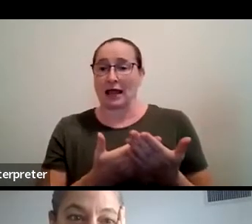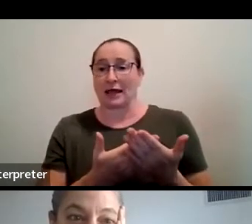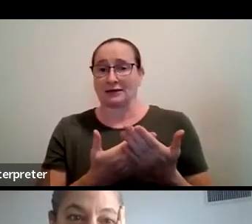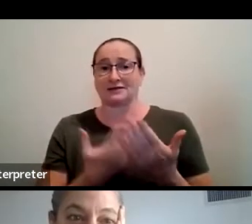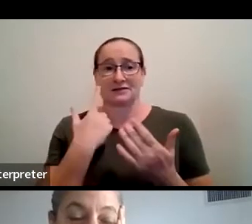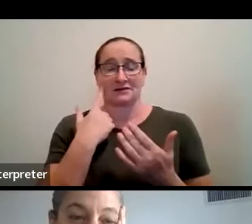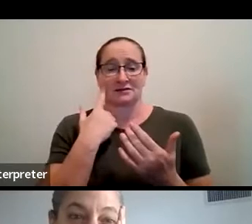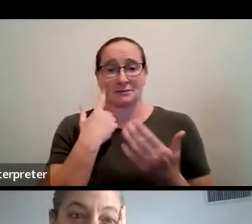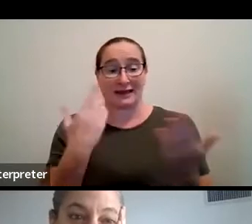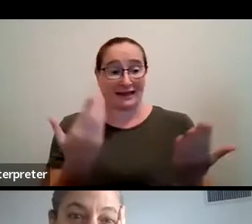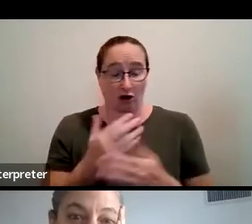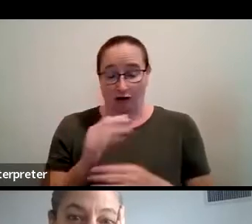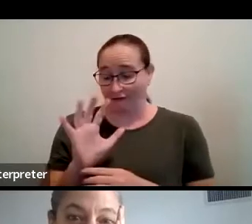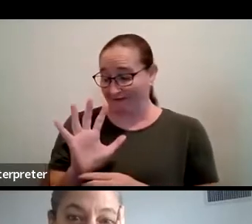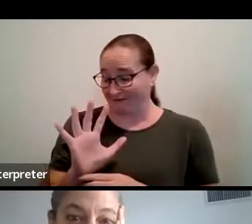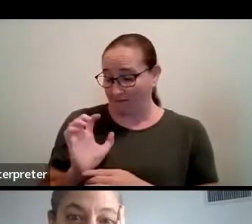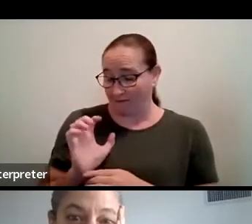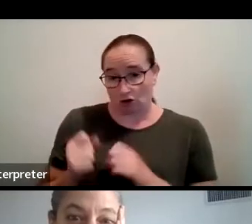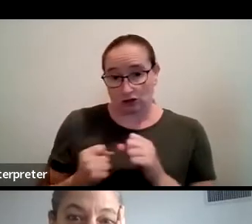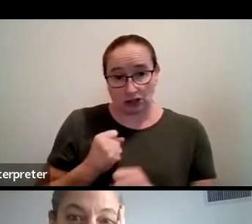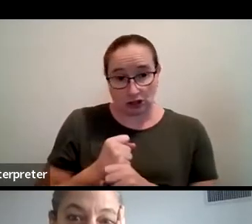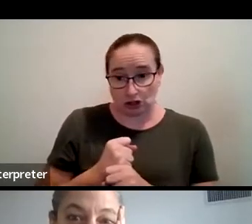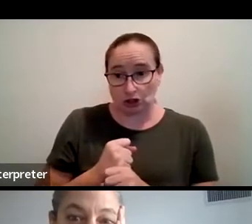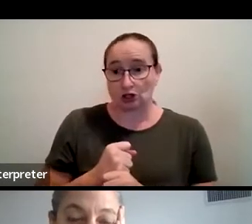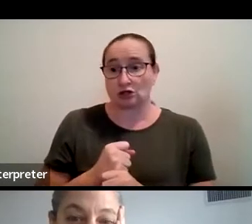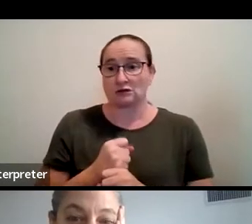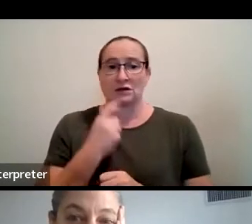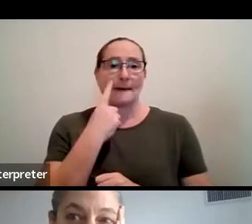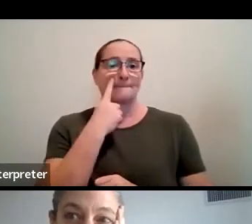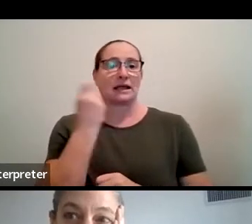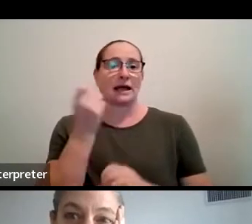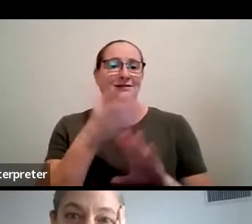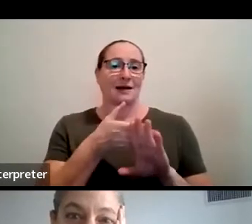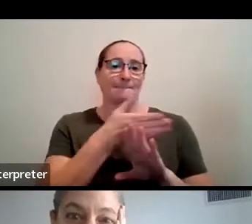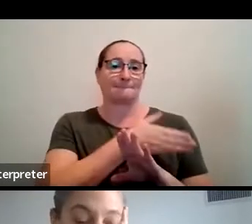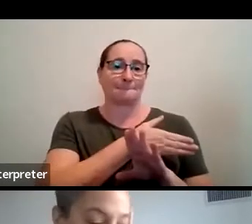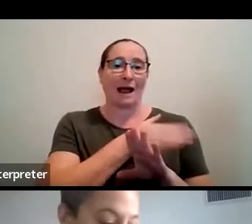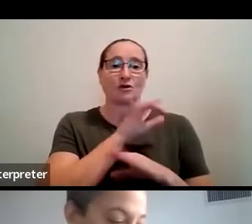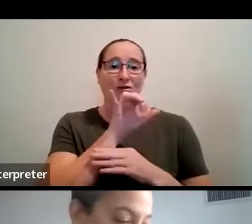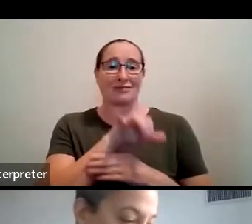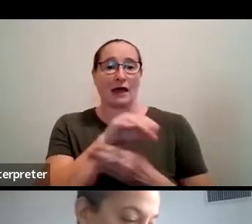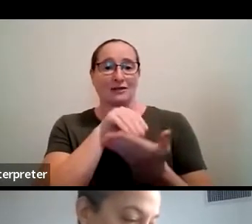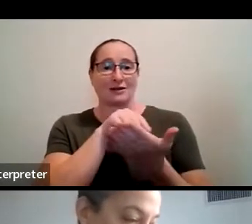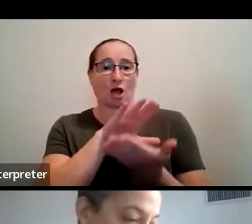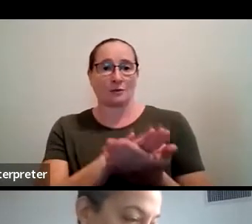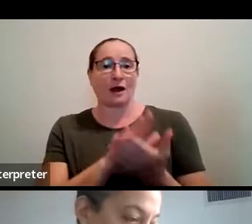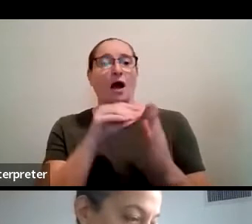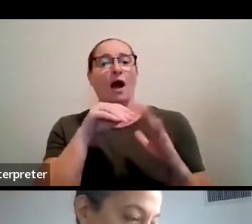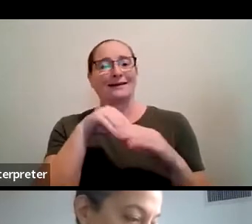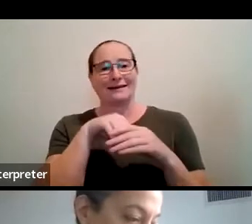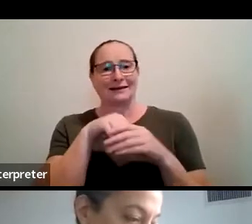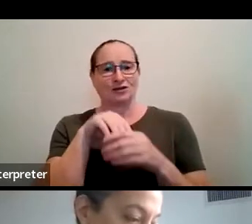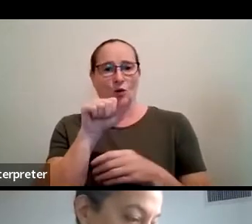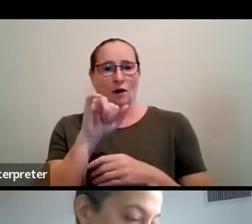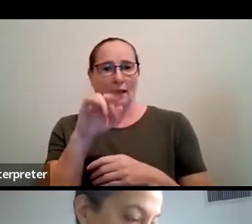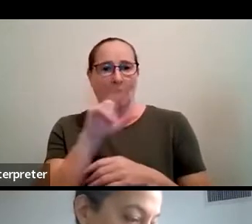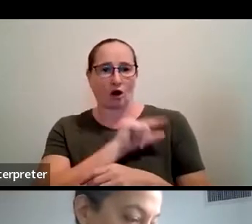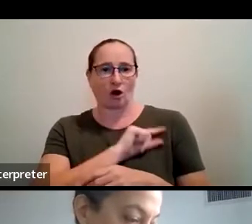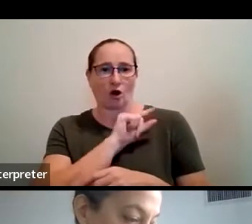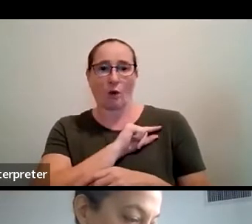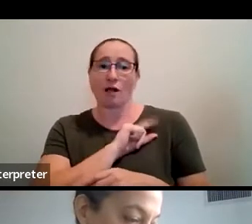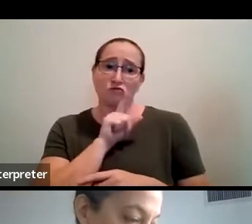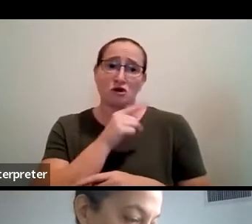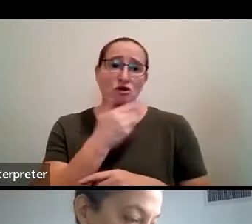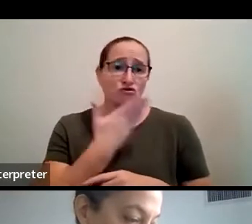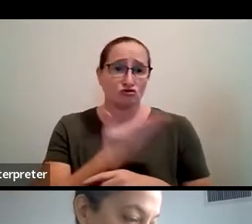years. Note that that has a timing. Because prior to that, the documentation on indoor air quality was pretty good, as